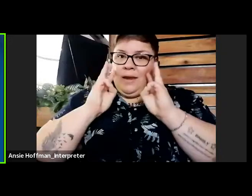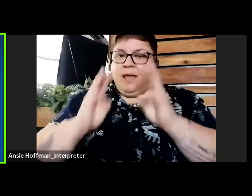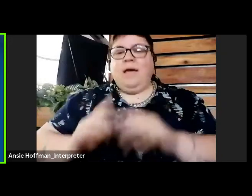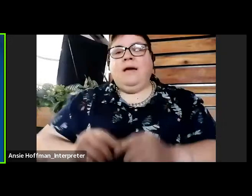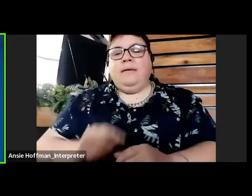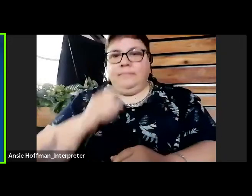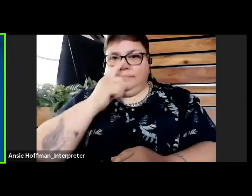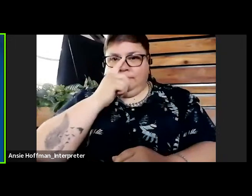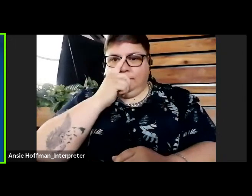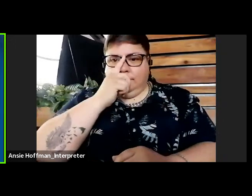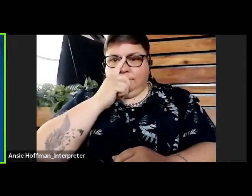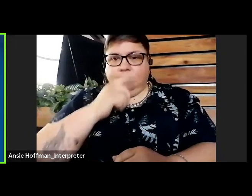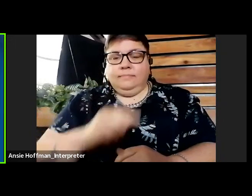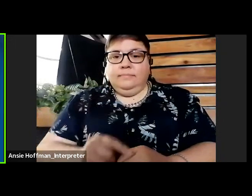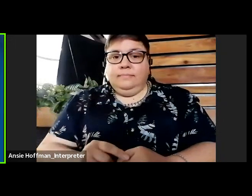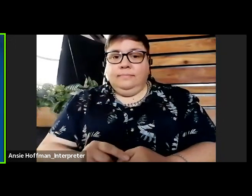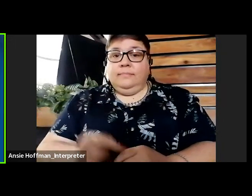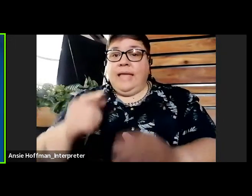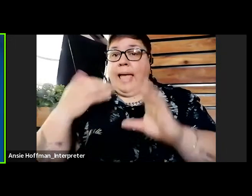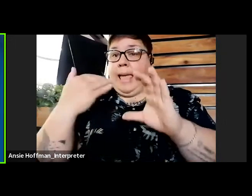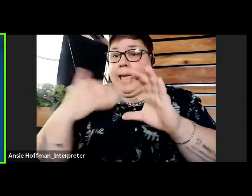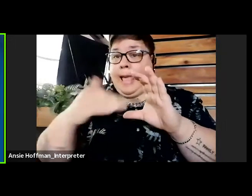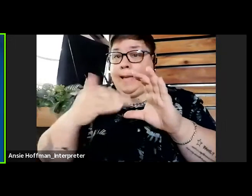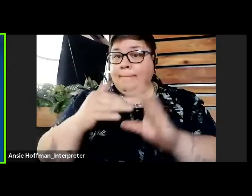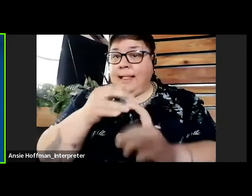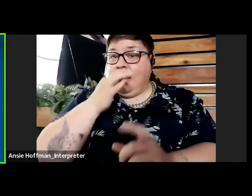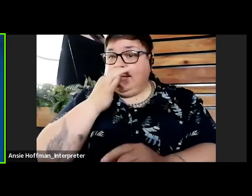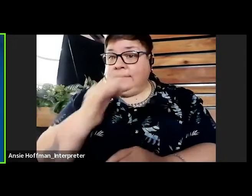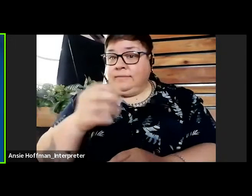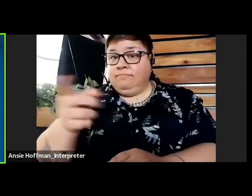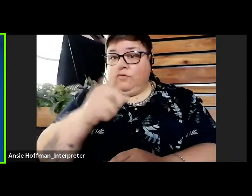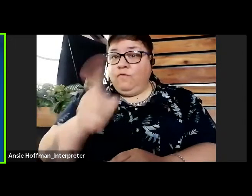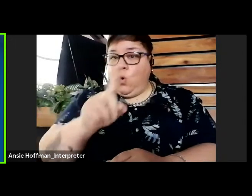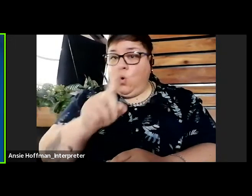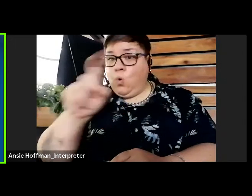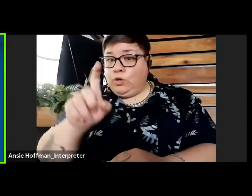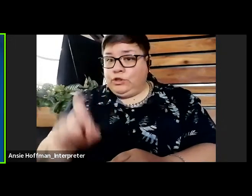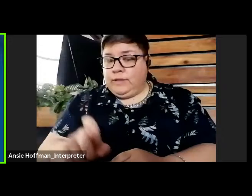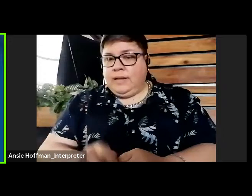gentlemen, the email address that was presented to you, which is